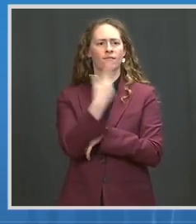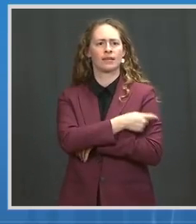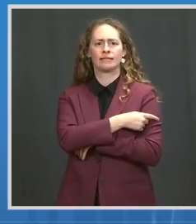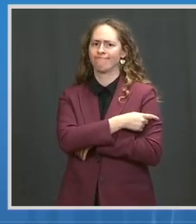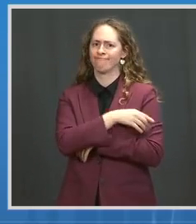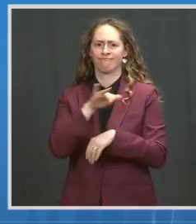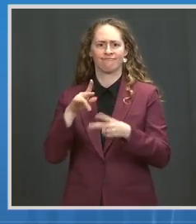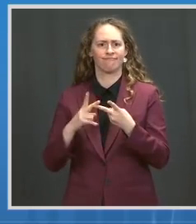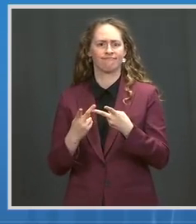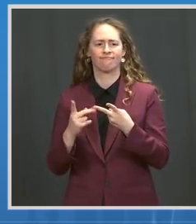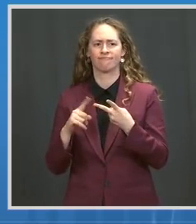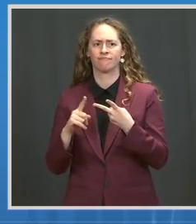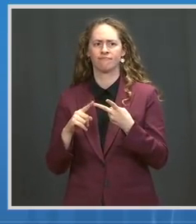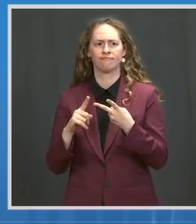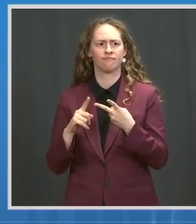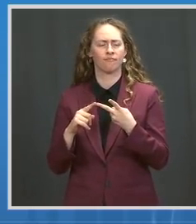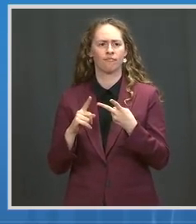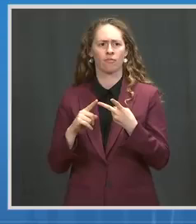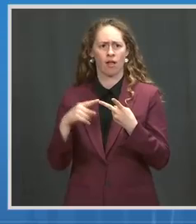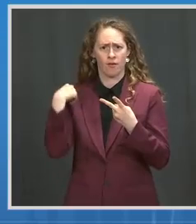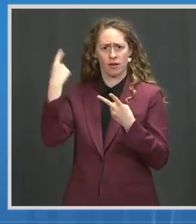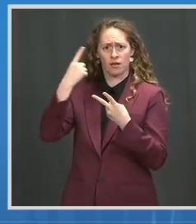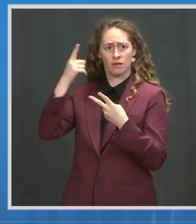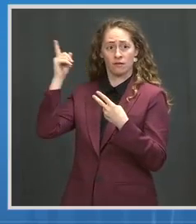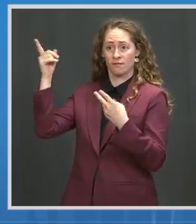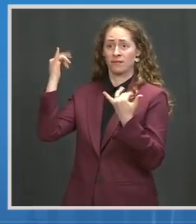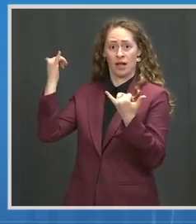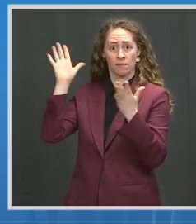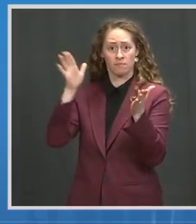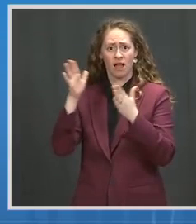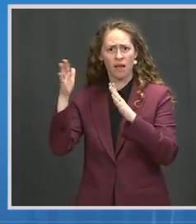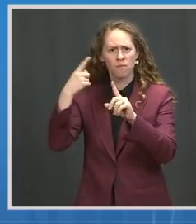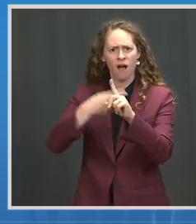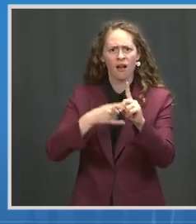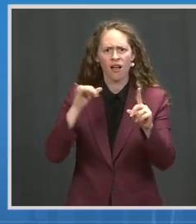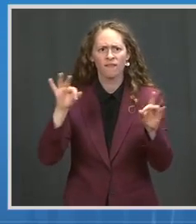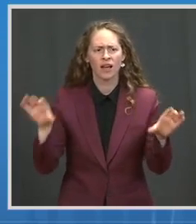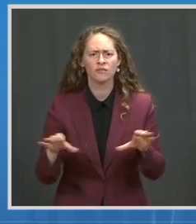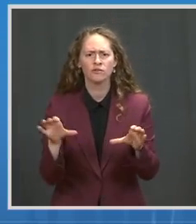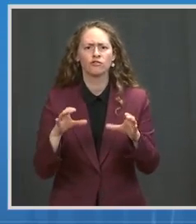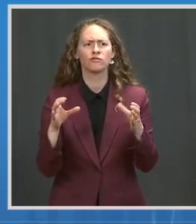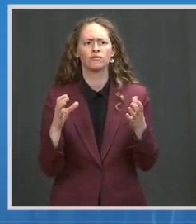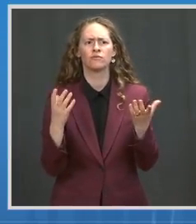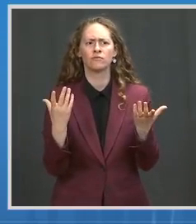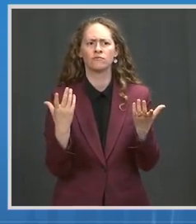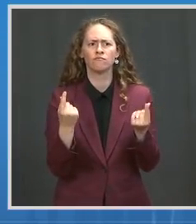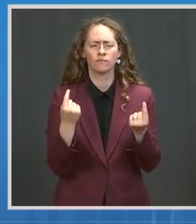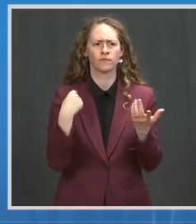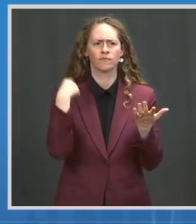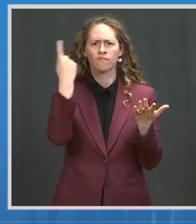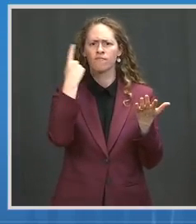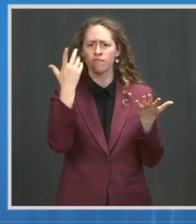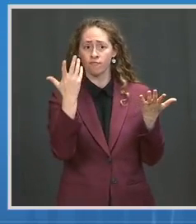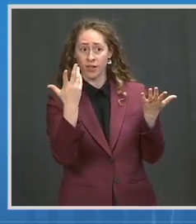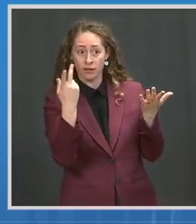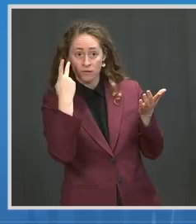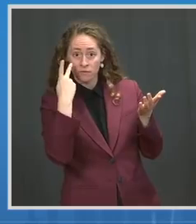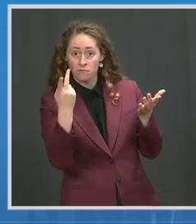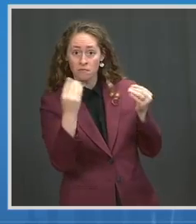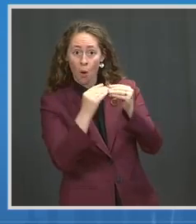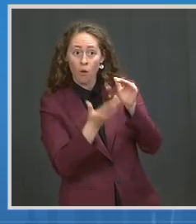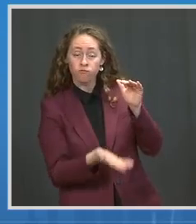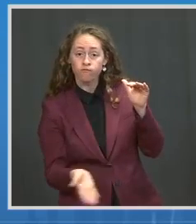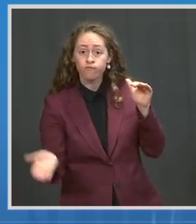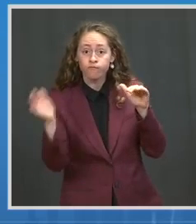that correlating now? What is the response that you are seeing? And the second part to that is, I hear what you're doing with employers. Is